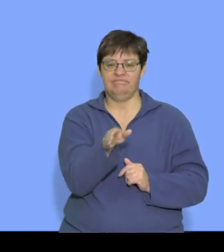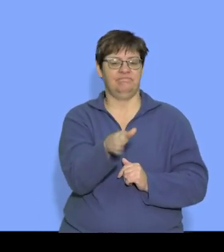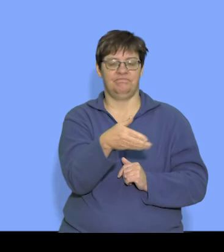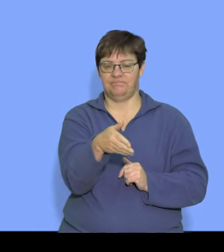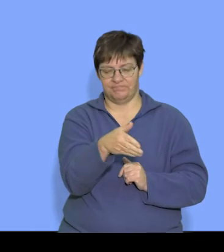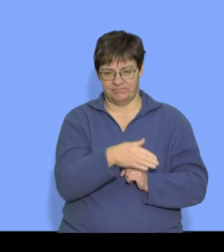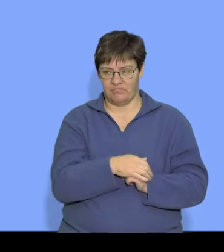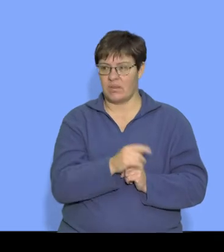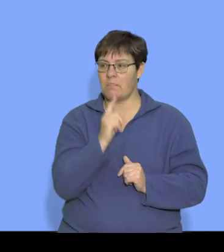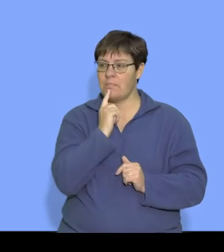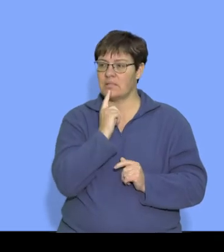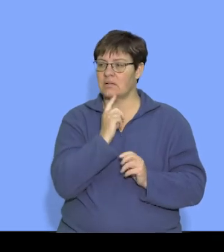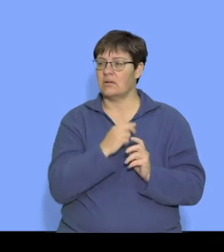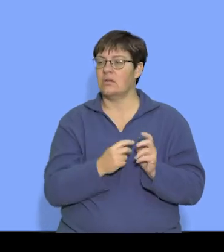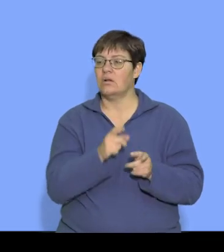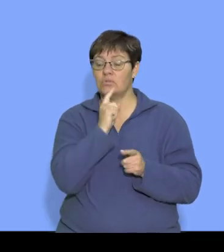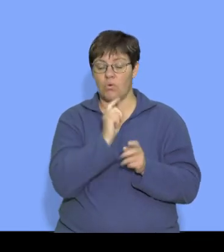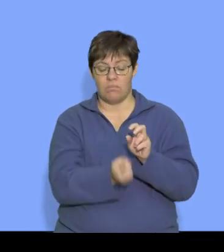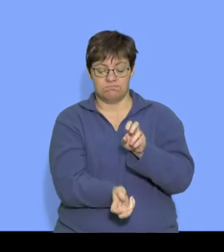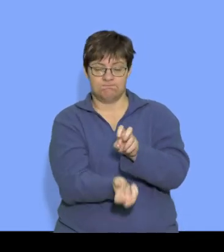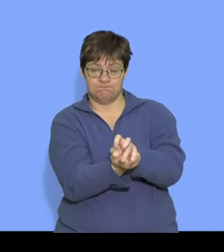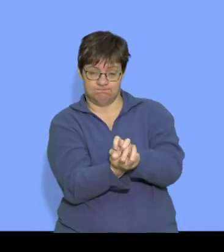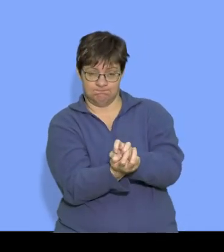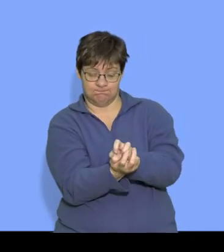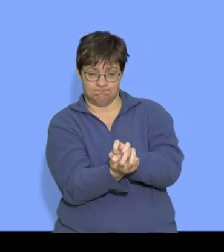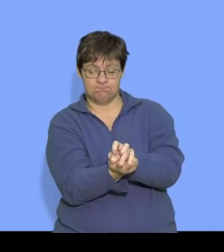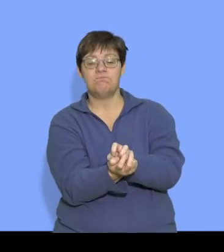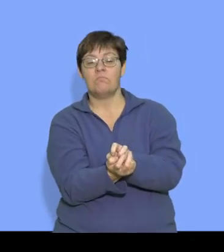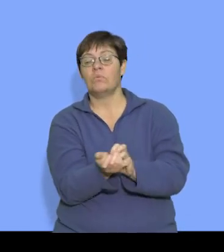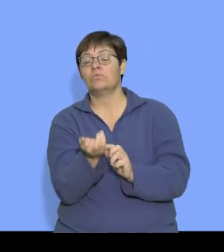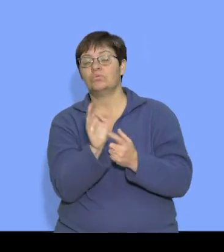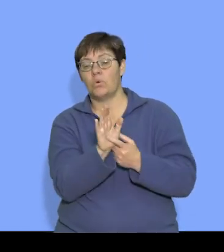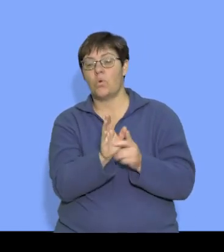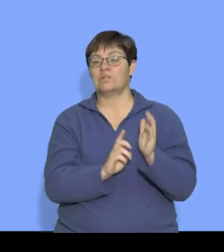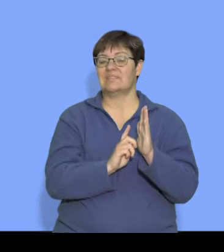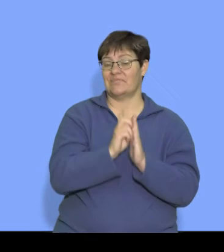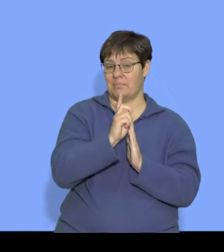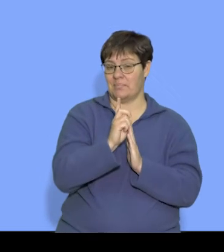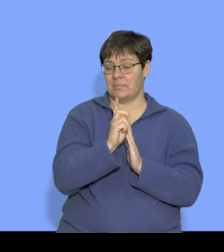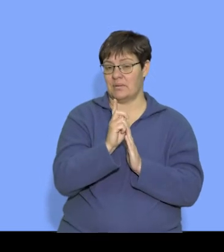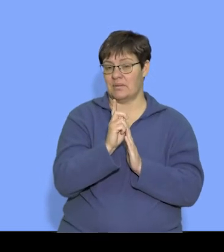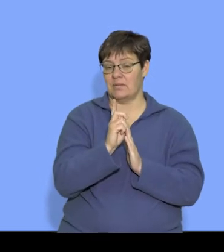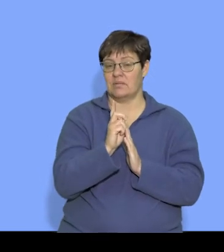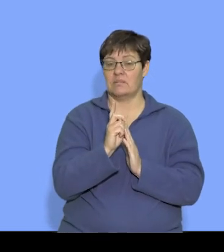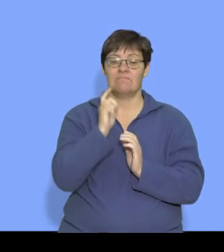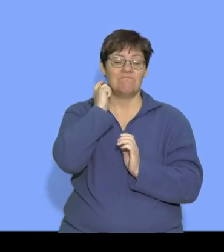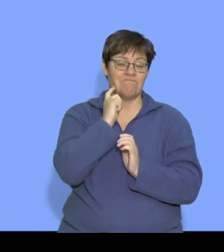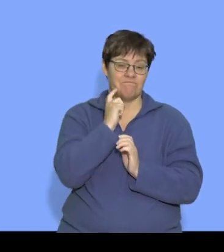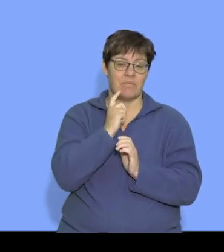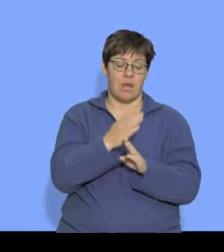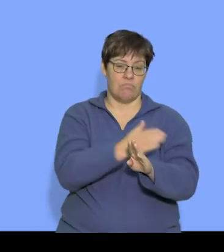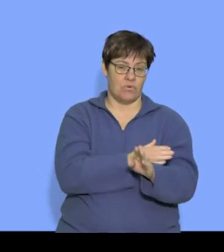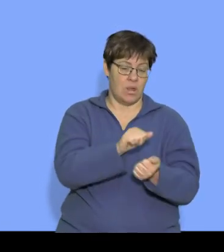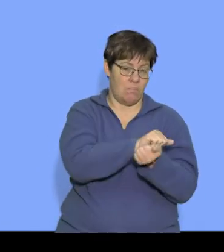absence. However, the jaw is also elongated, indicating the development of your premolars and